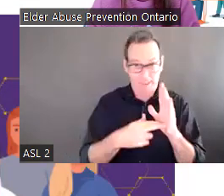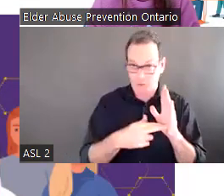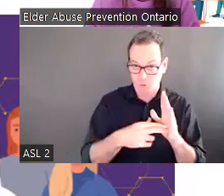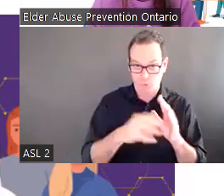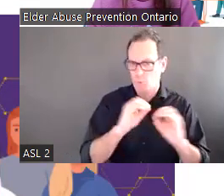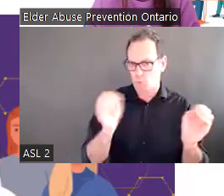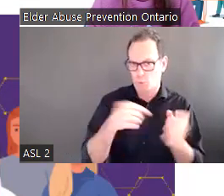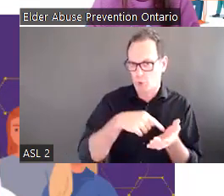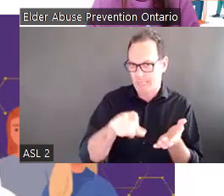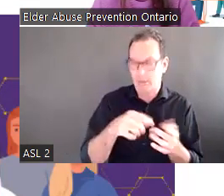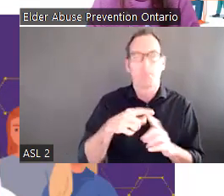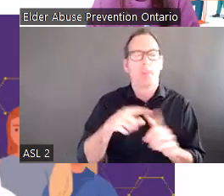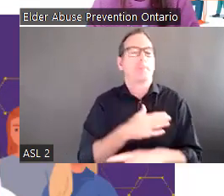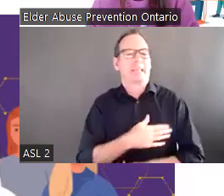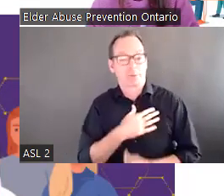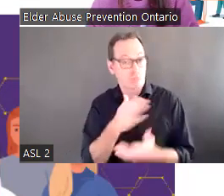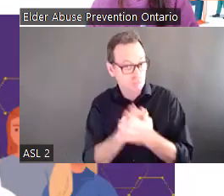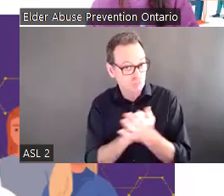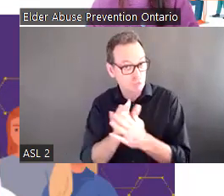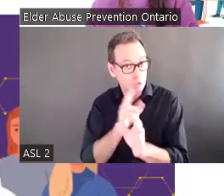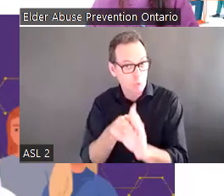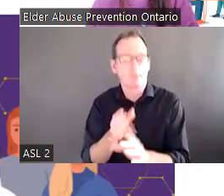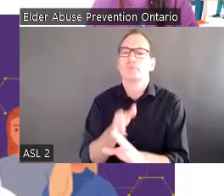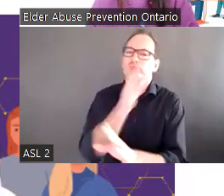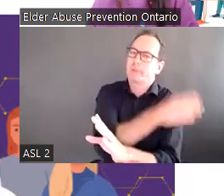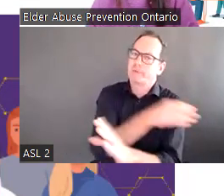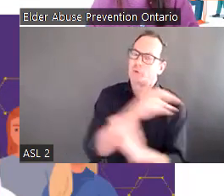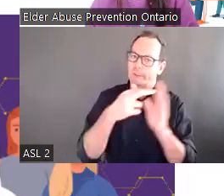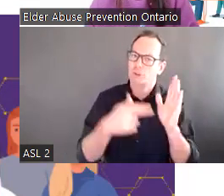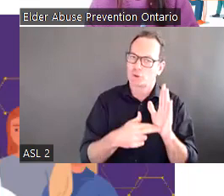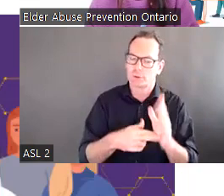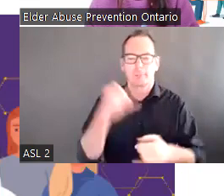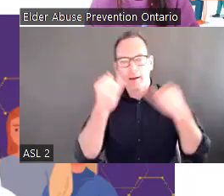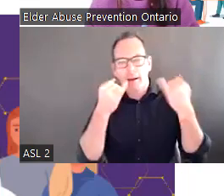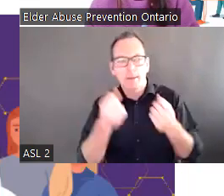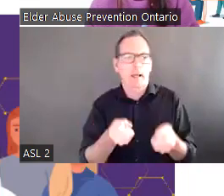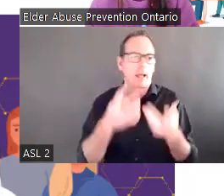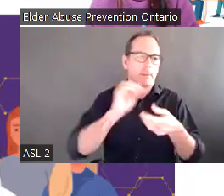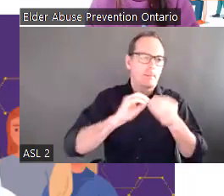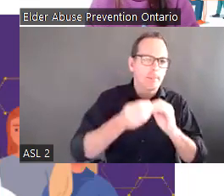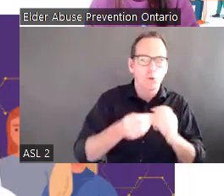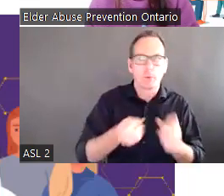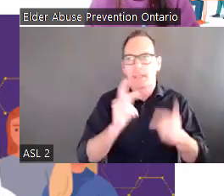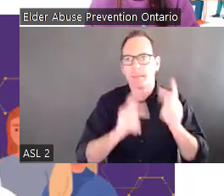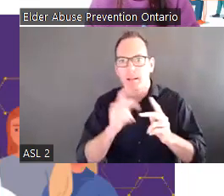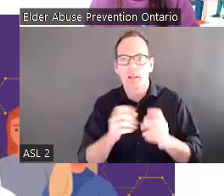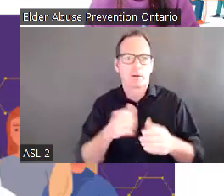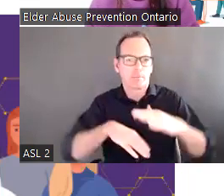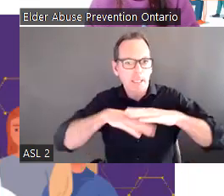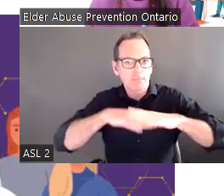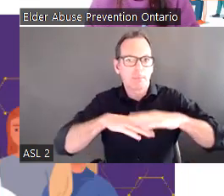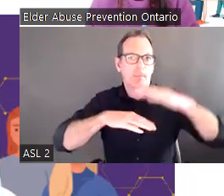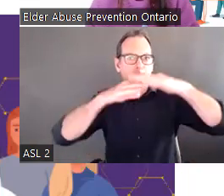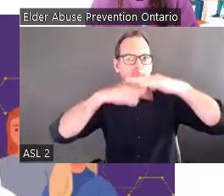ahead of time, just to give us ideas of numbers, so we make sure that you're in and